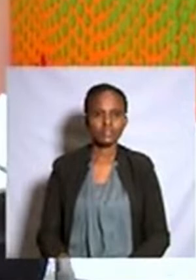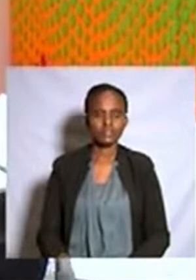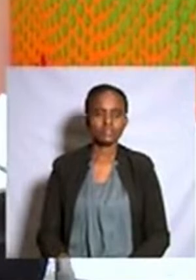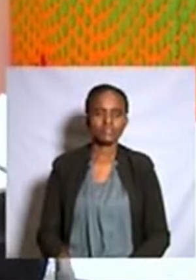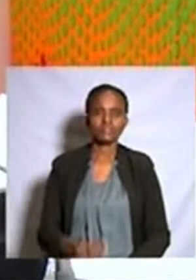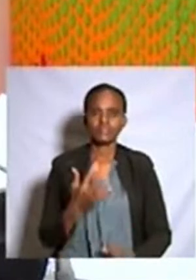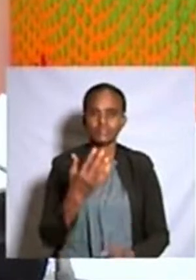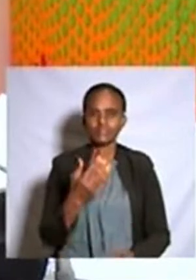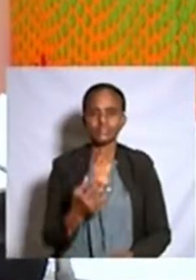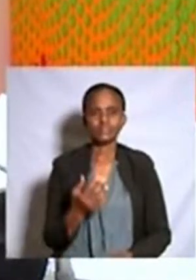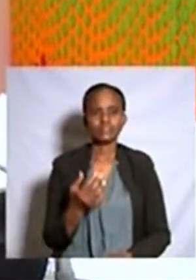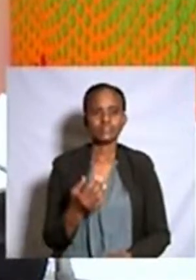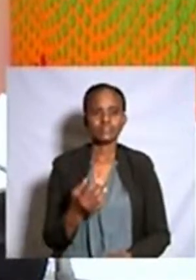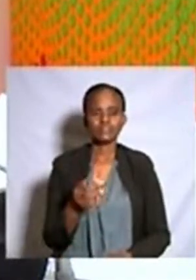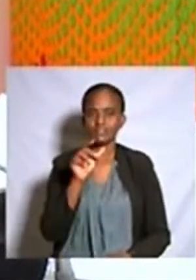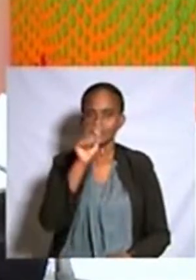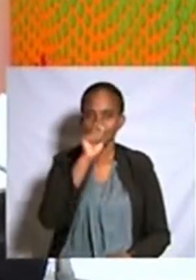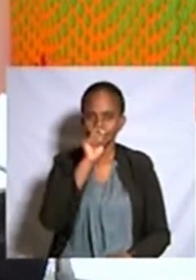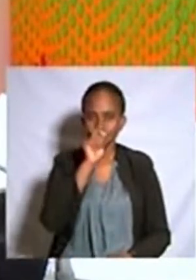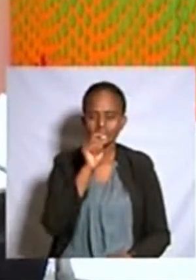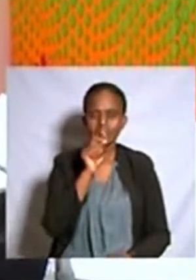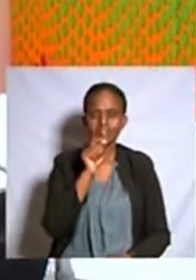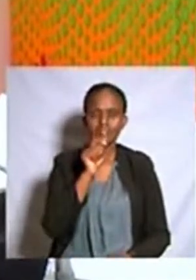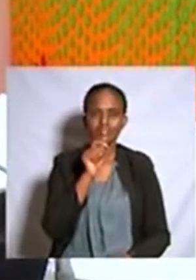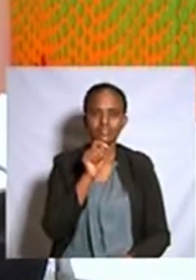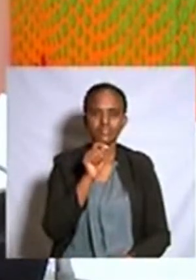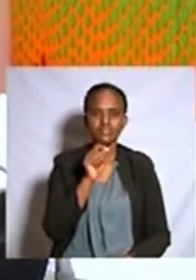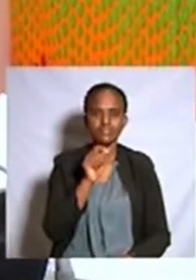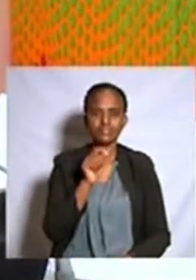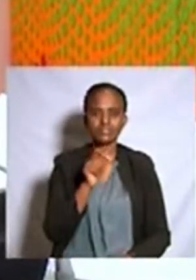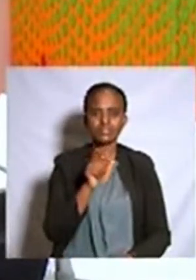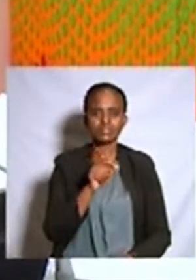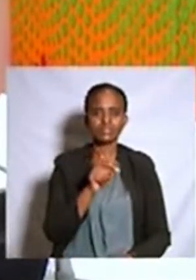Just switch off the microphone. Honorable Kampiongo,